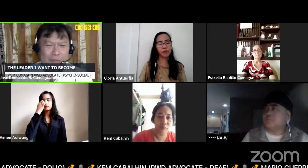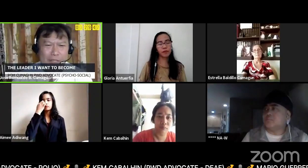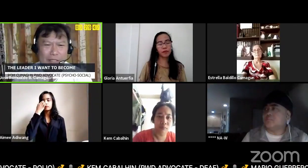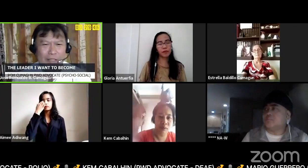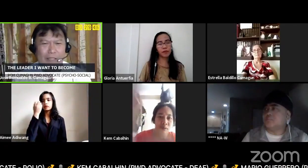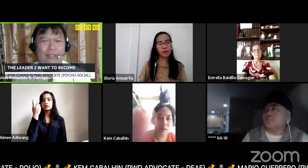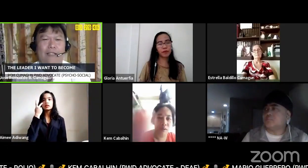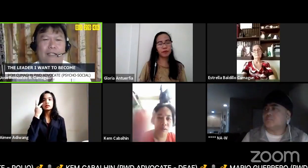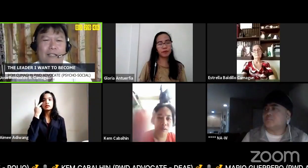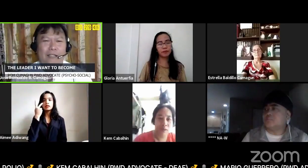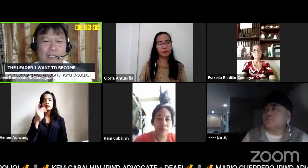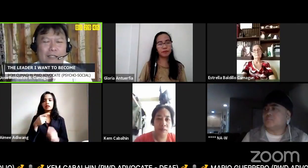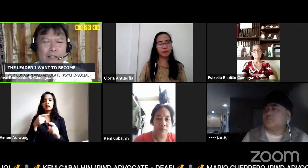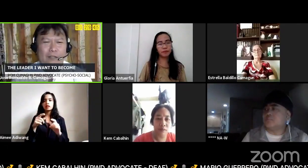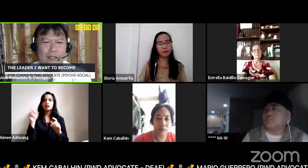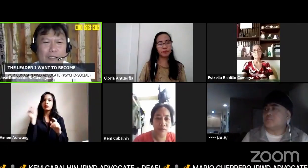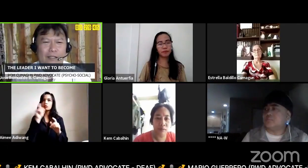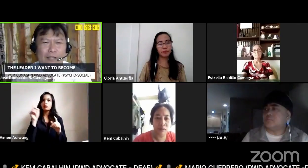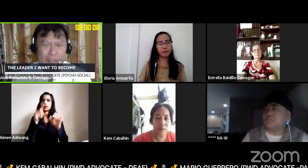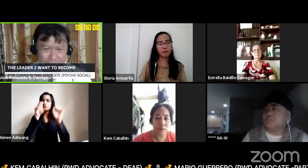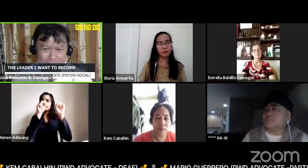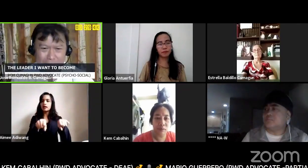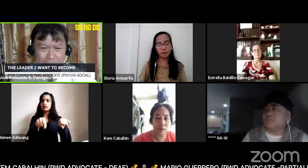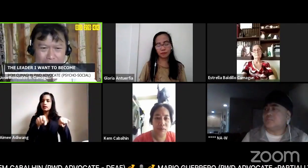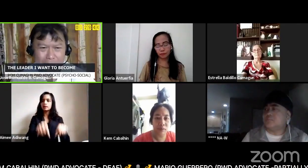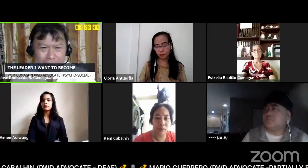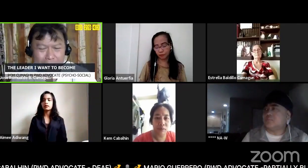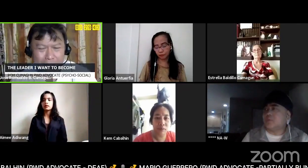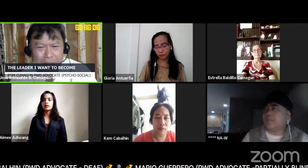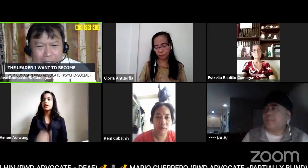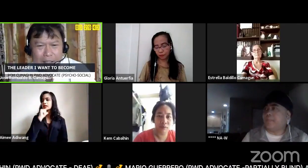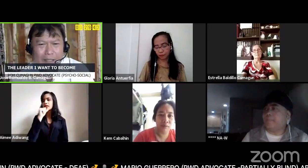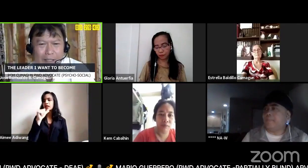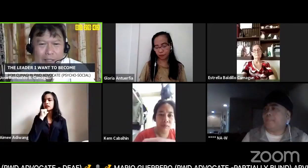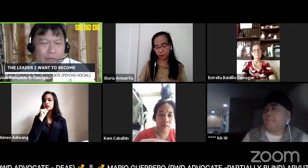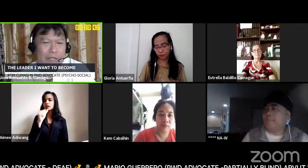Look at the possibility, not the